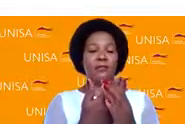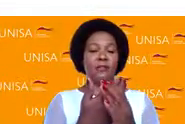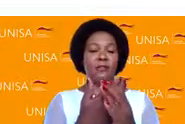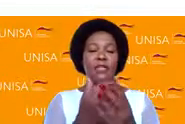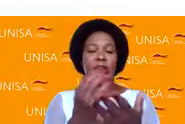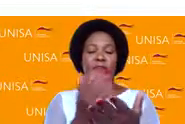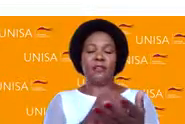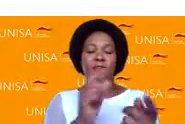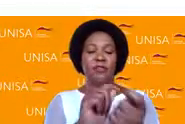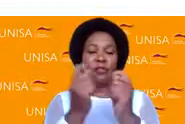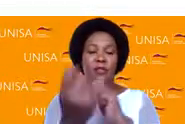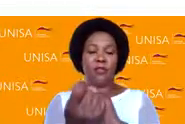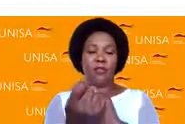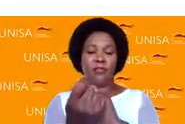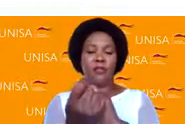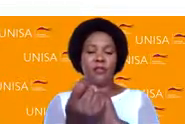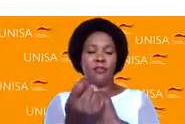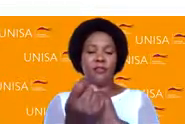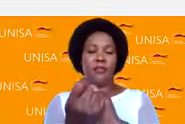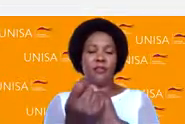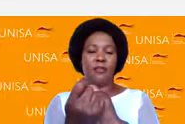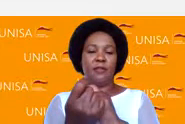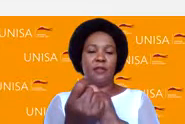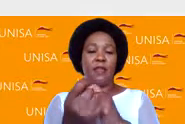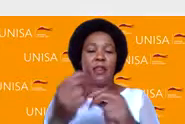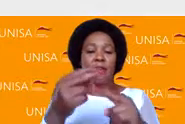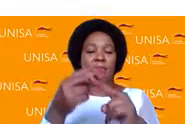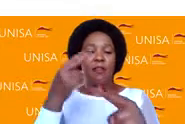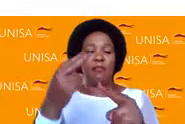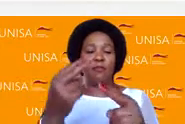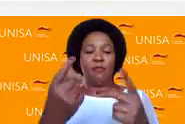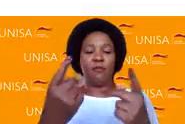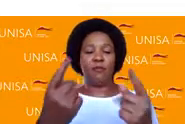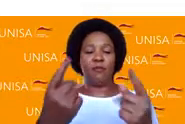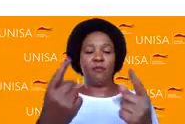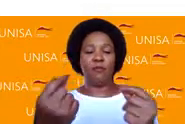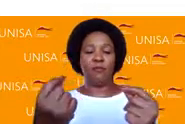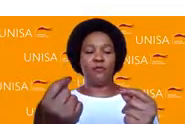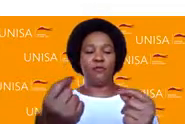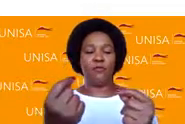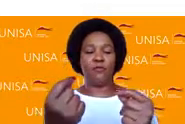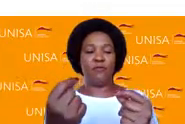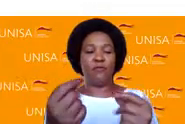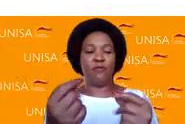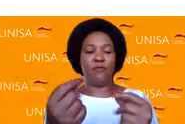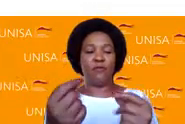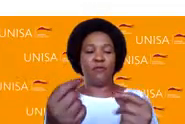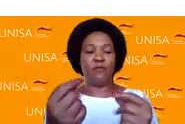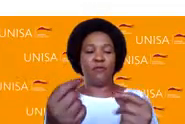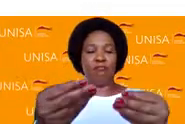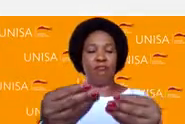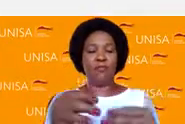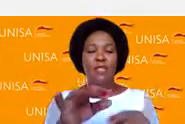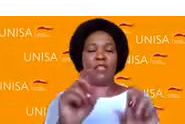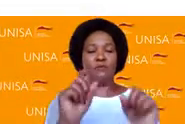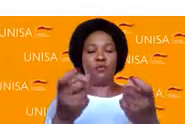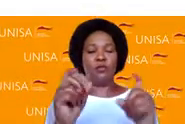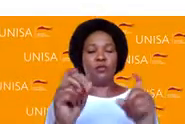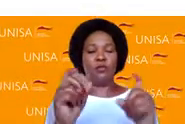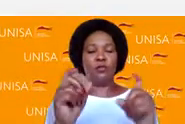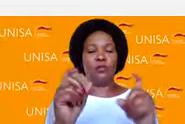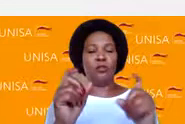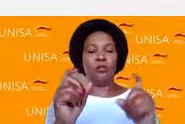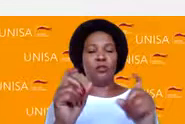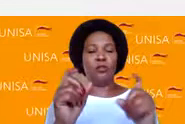and then finally you can view your submission from here. So it's very, very quick, where you just upload your